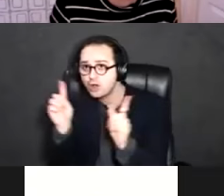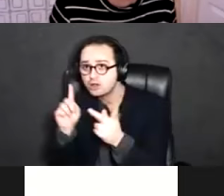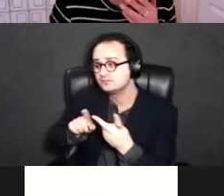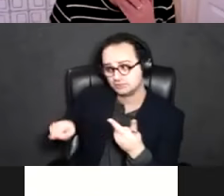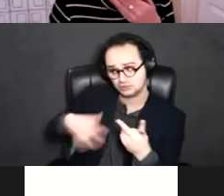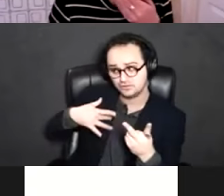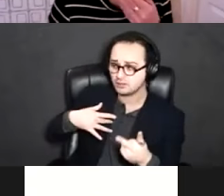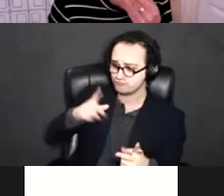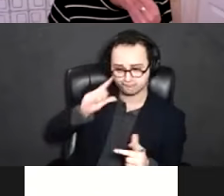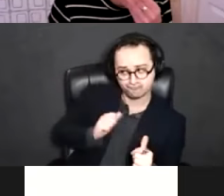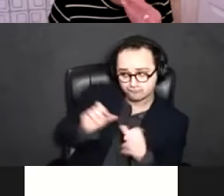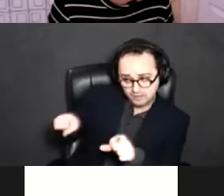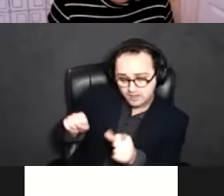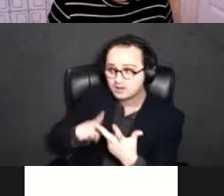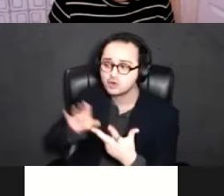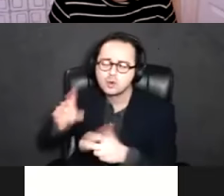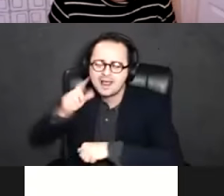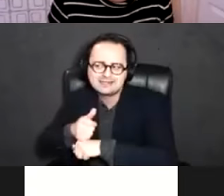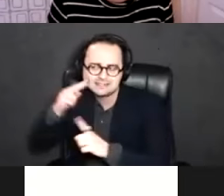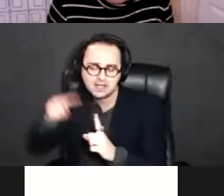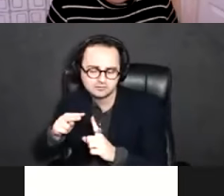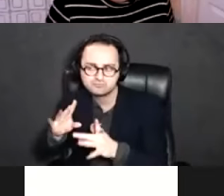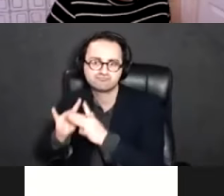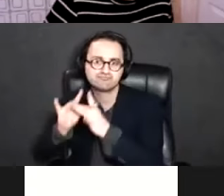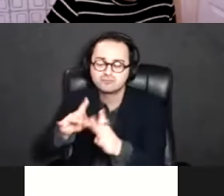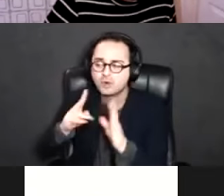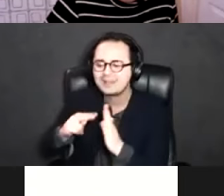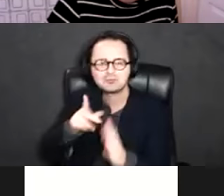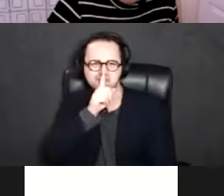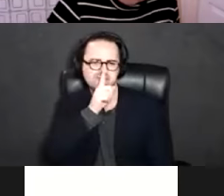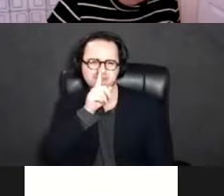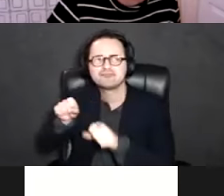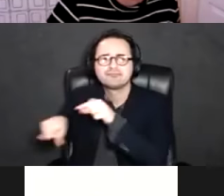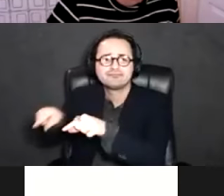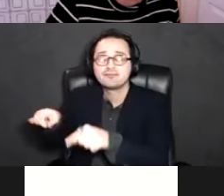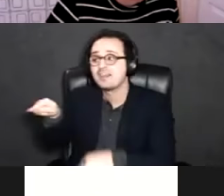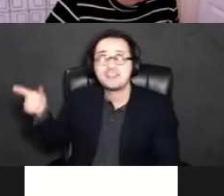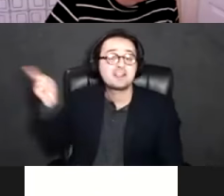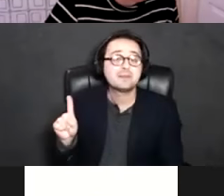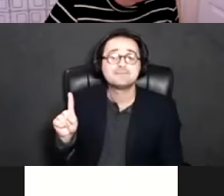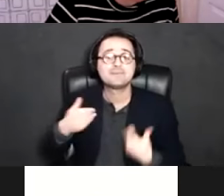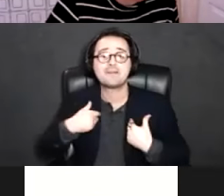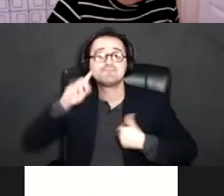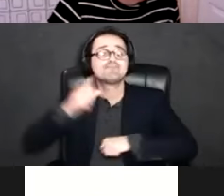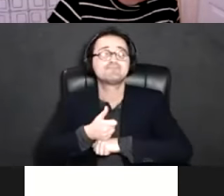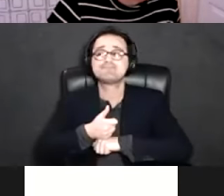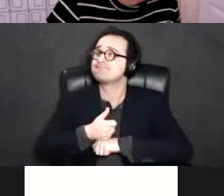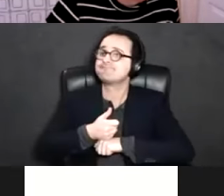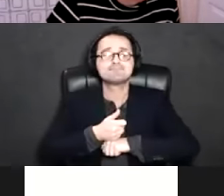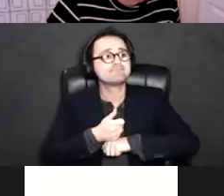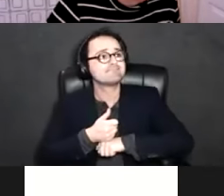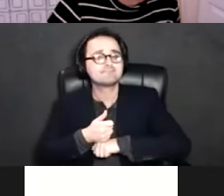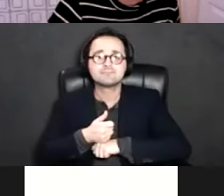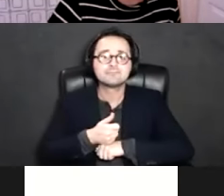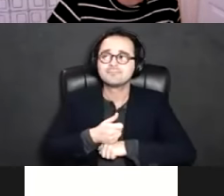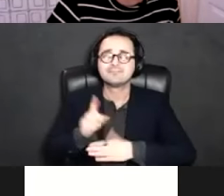self-efficacy and their sense, you know, their mindset relative to reading. You know, did children come in with a fixed mindset where they thought that, you know, they were